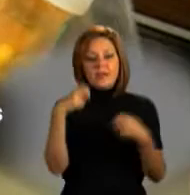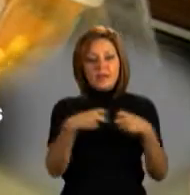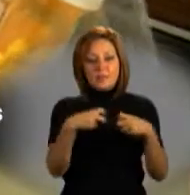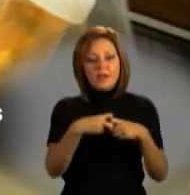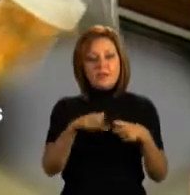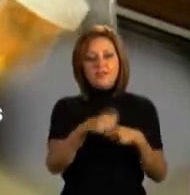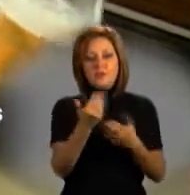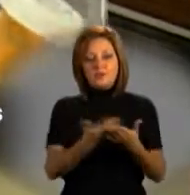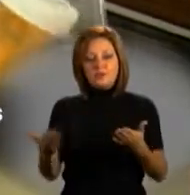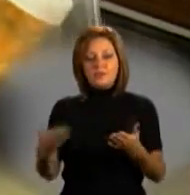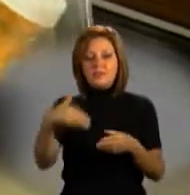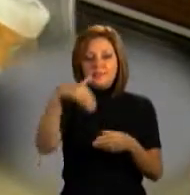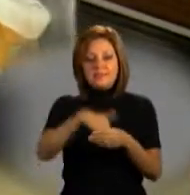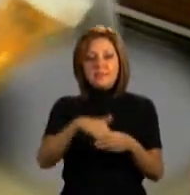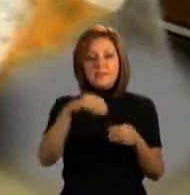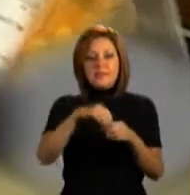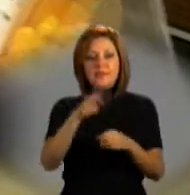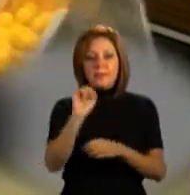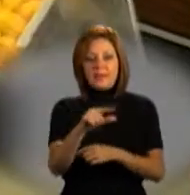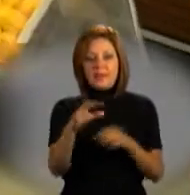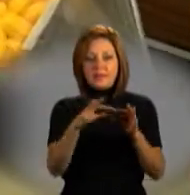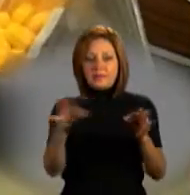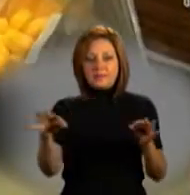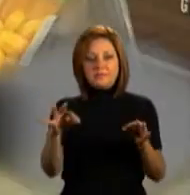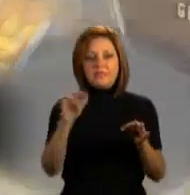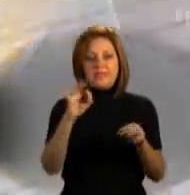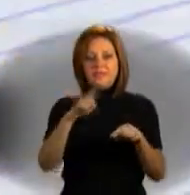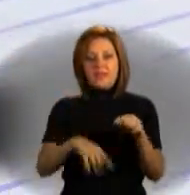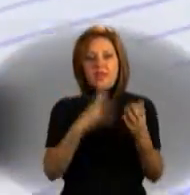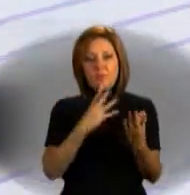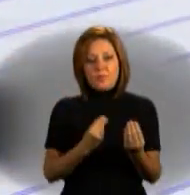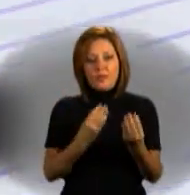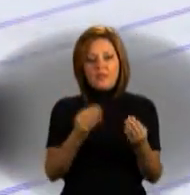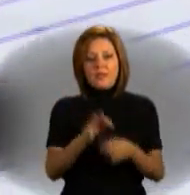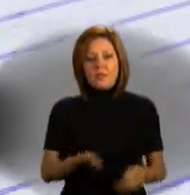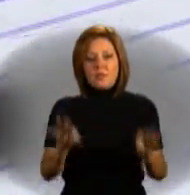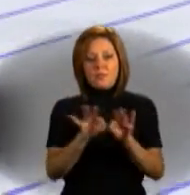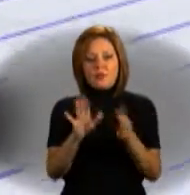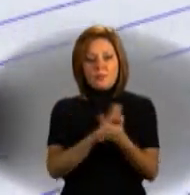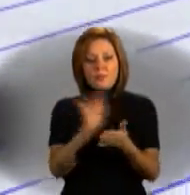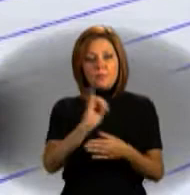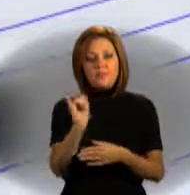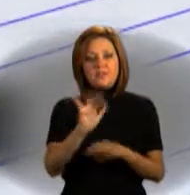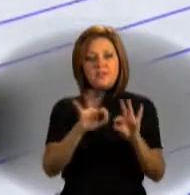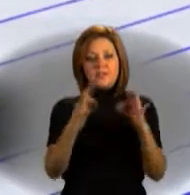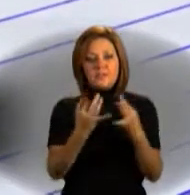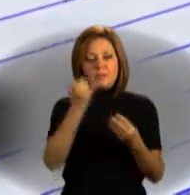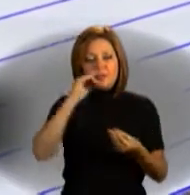batteries, and any other supplies that shouldn't get wet into plastic bags. Important